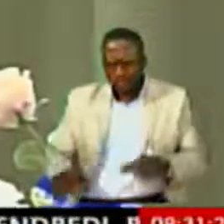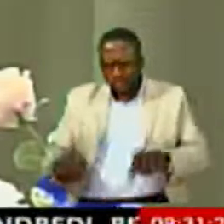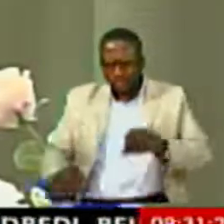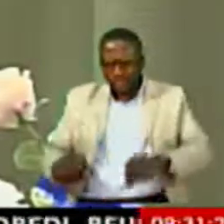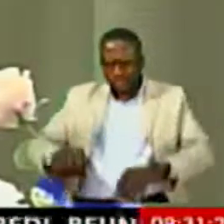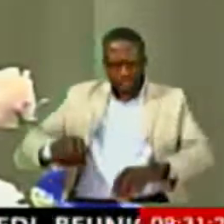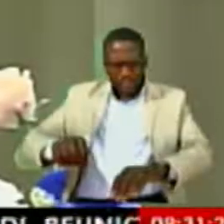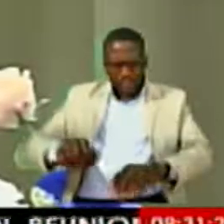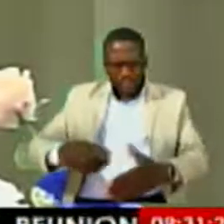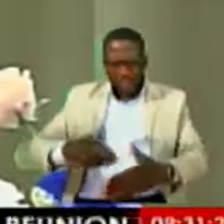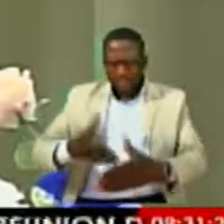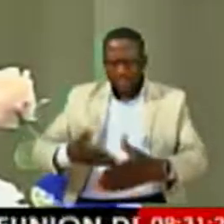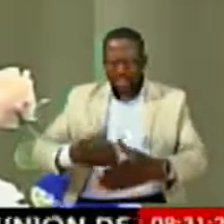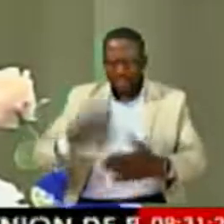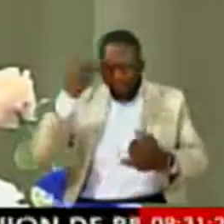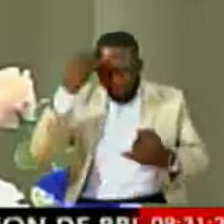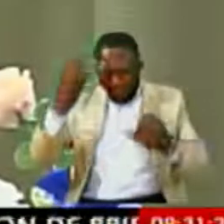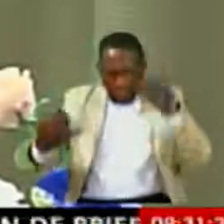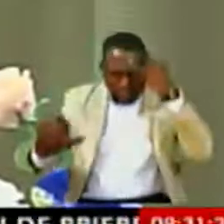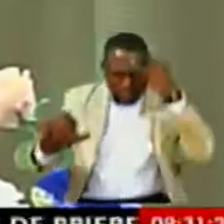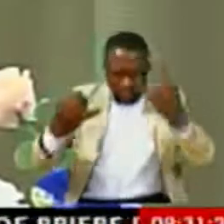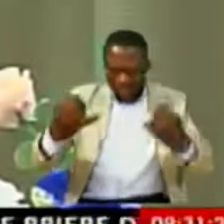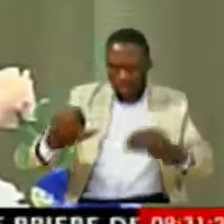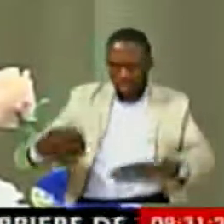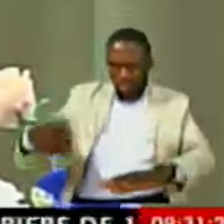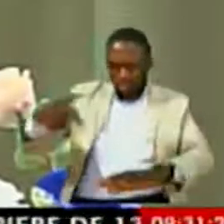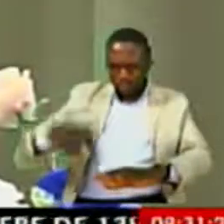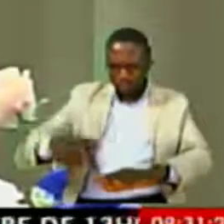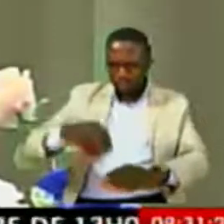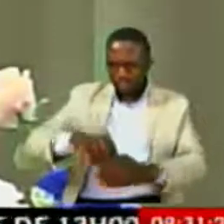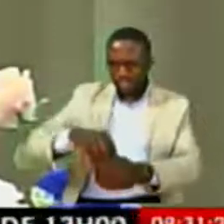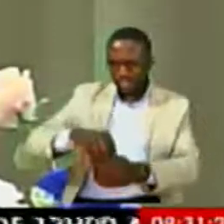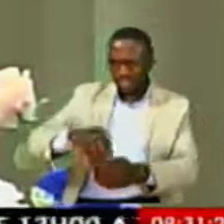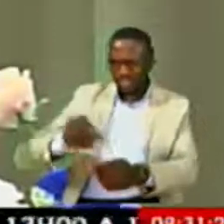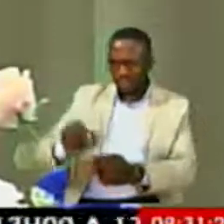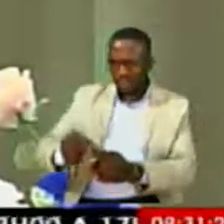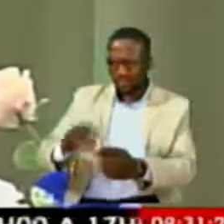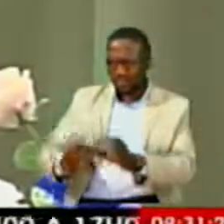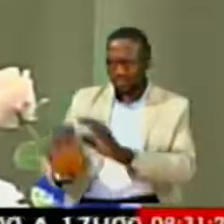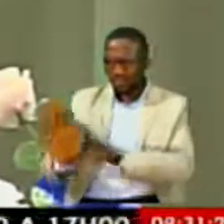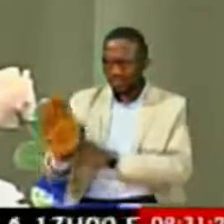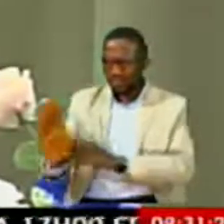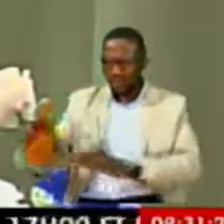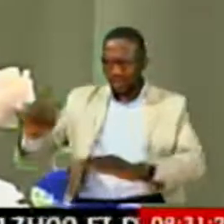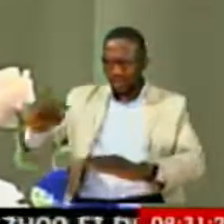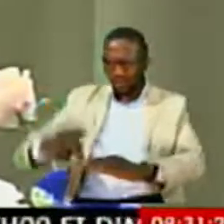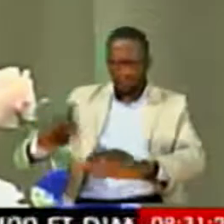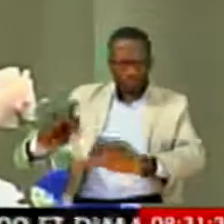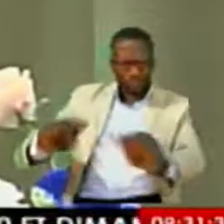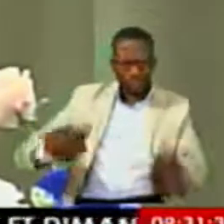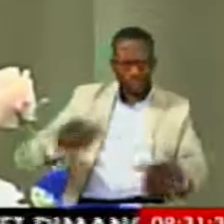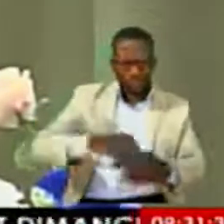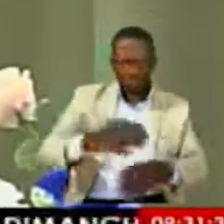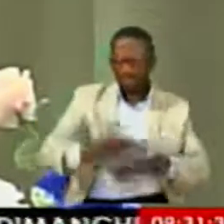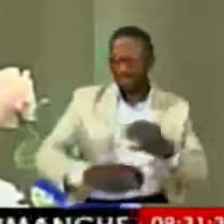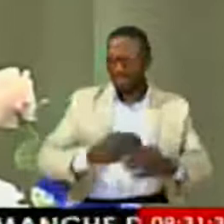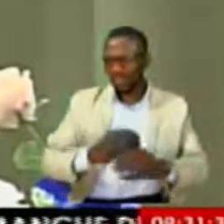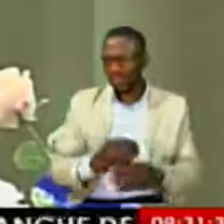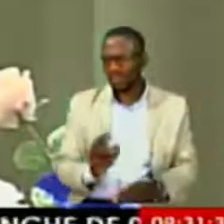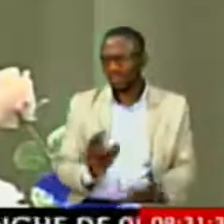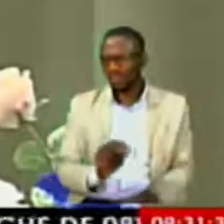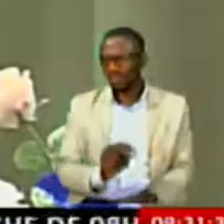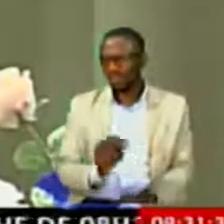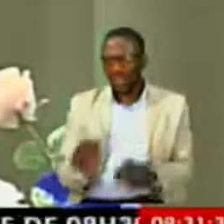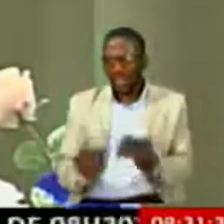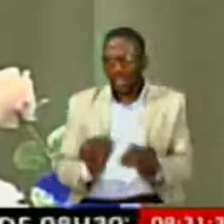pied dans la parole de Dieu. We should not have one leg in the word of God. Un pied dans le monde. Another foot. I mean, one foot in si the world, another foot bon